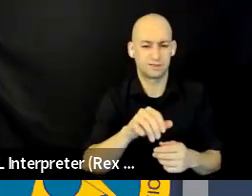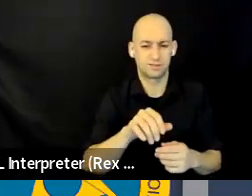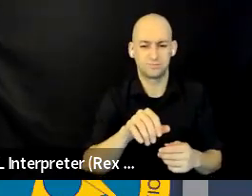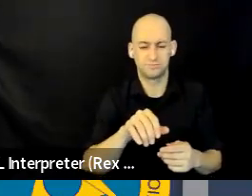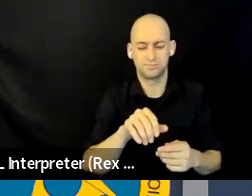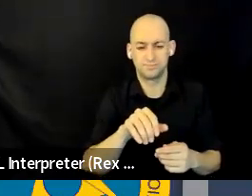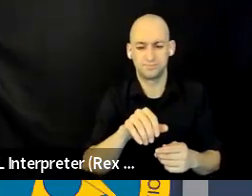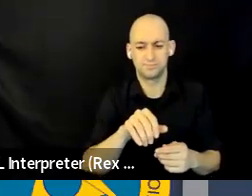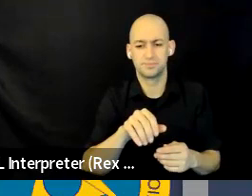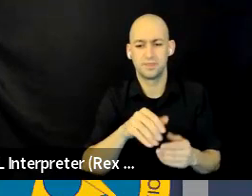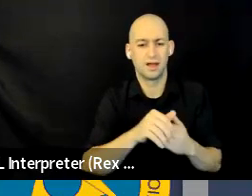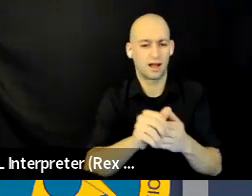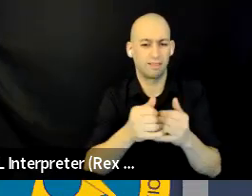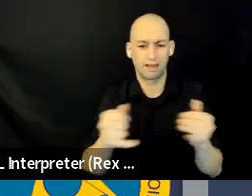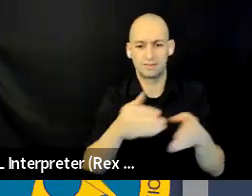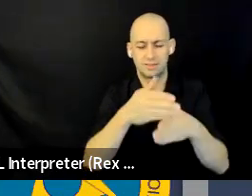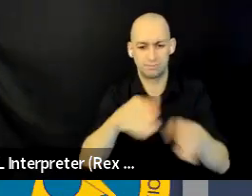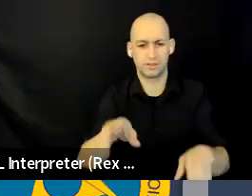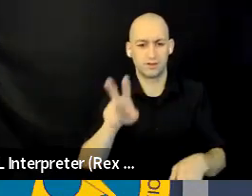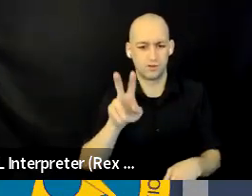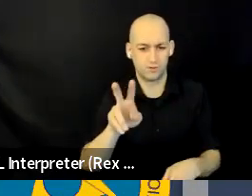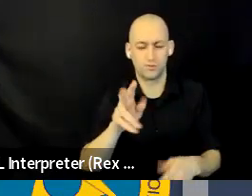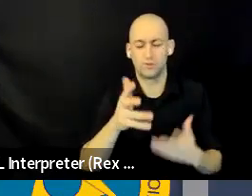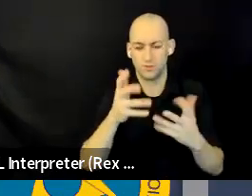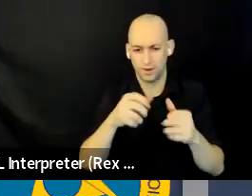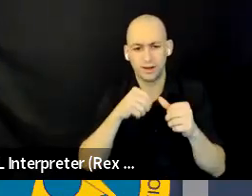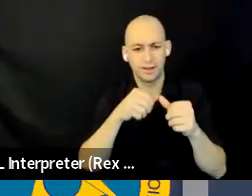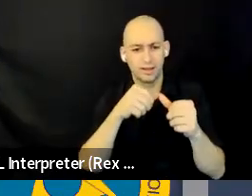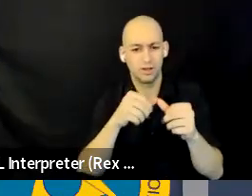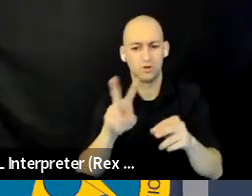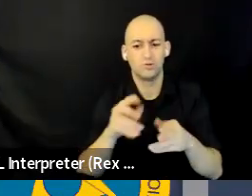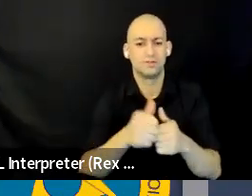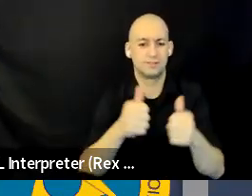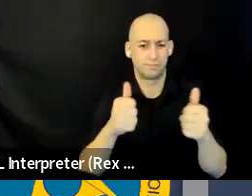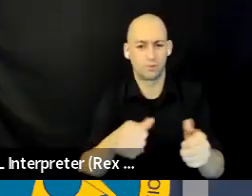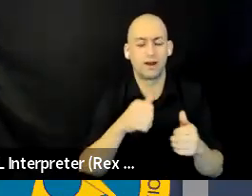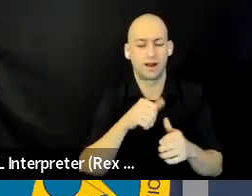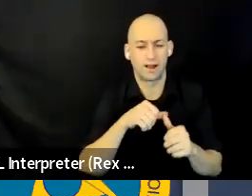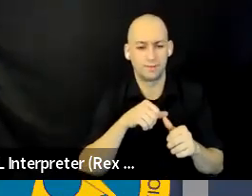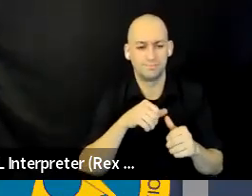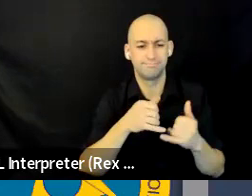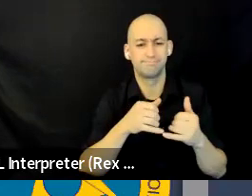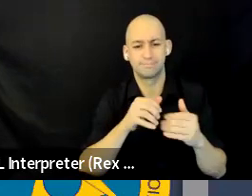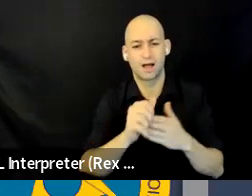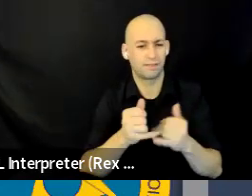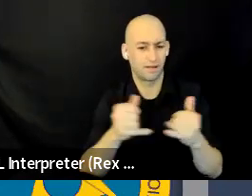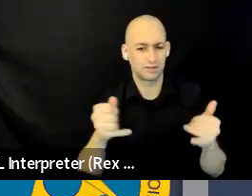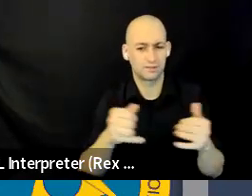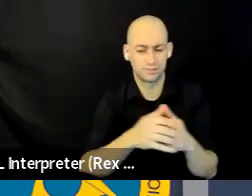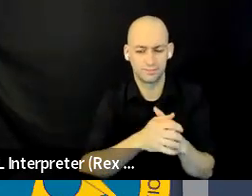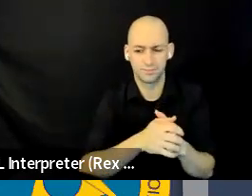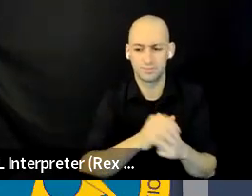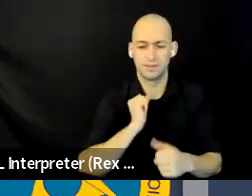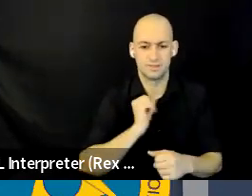the guidelines were split in two, and we do feel it's important to continue to maintain two separate guidelines as your staff is proposing. Your staff has tirelessly